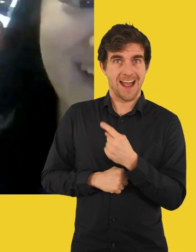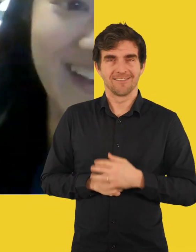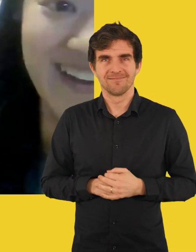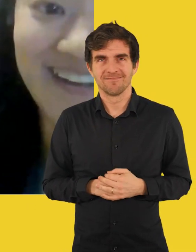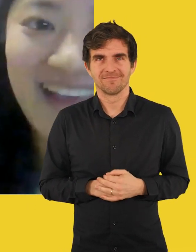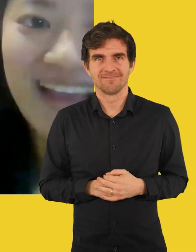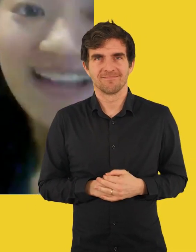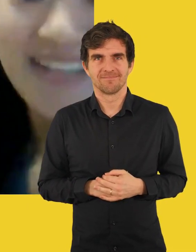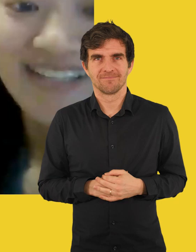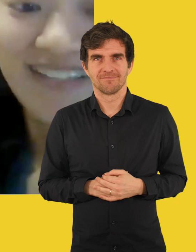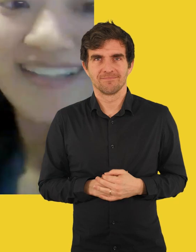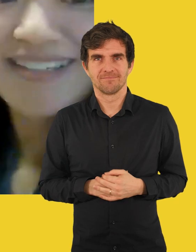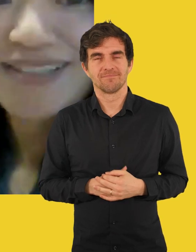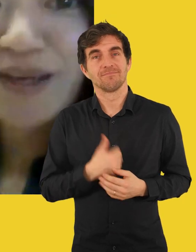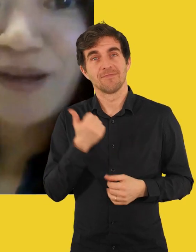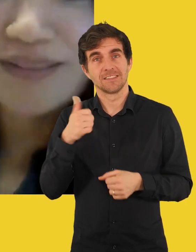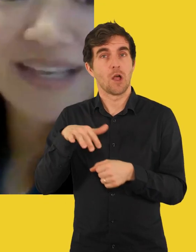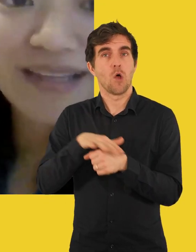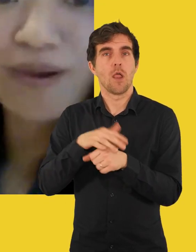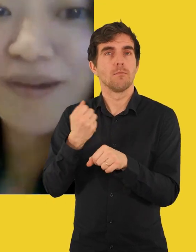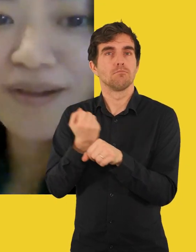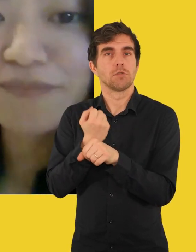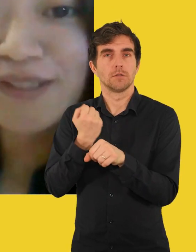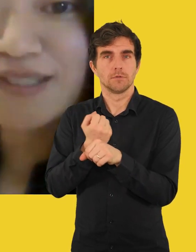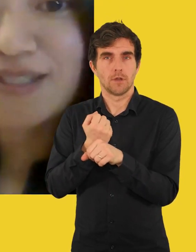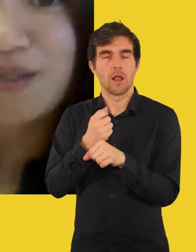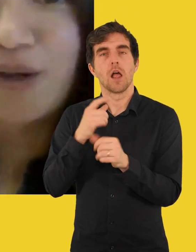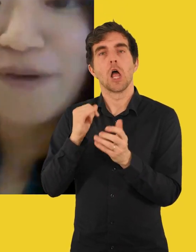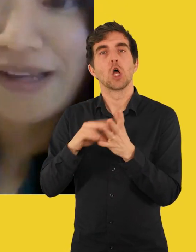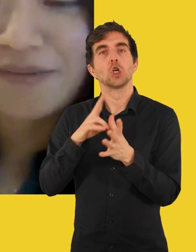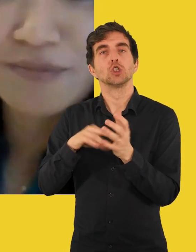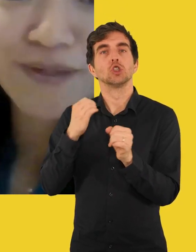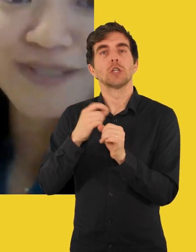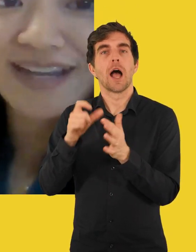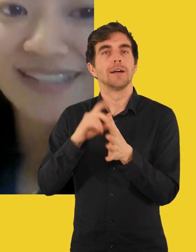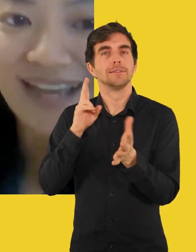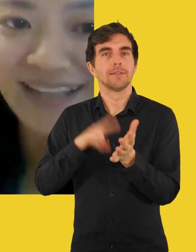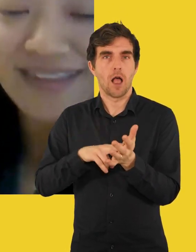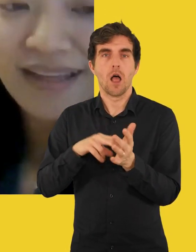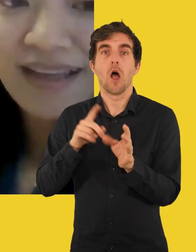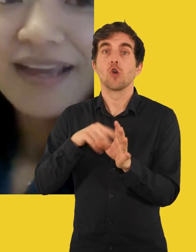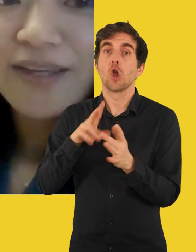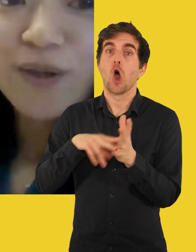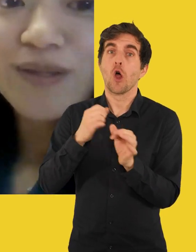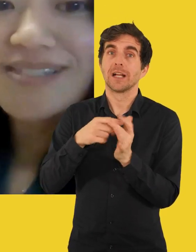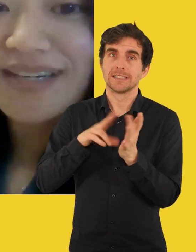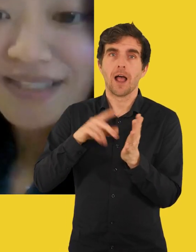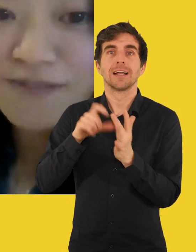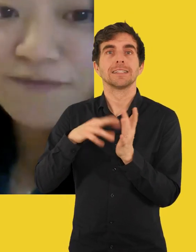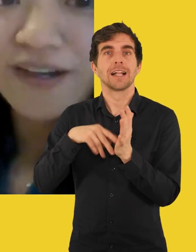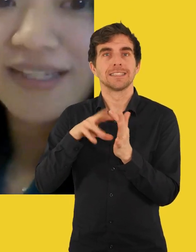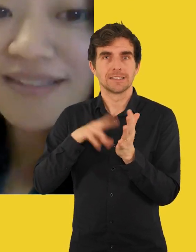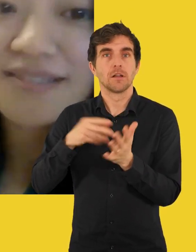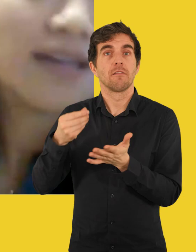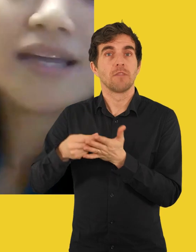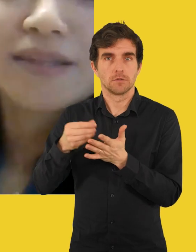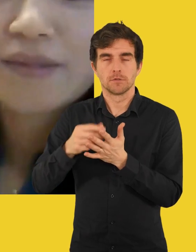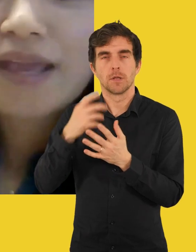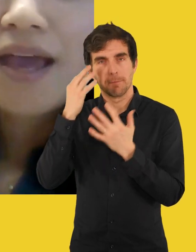They're right here. So the local producers cooperative Suflo Sangdan, Yongil Citizens